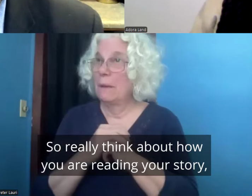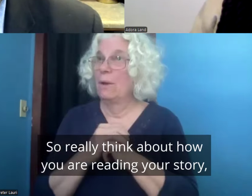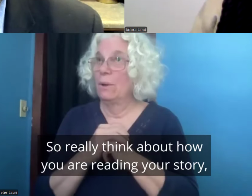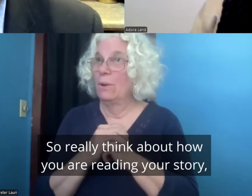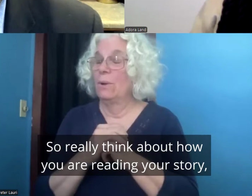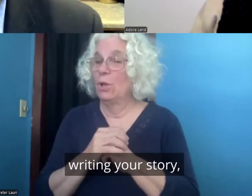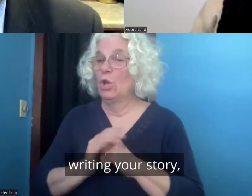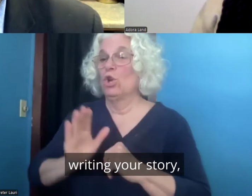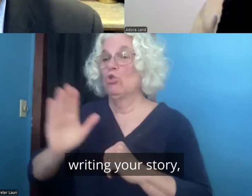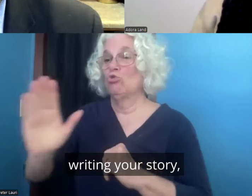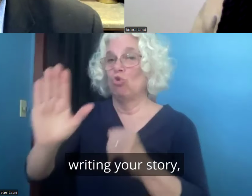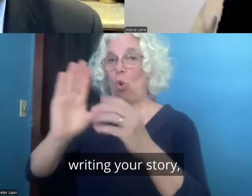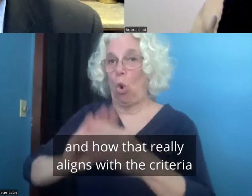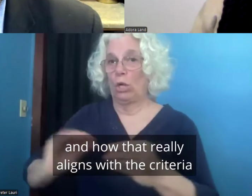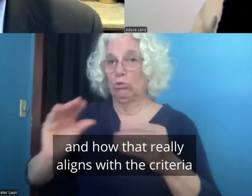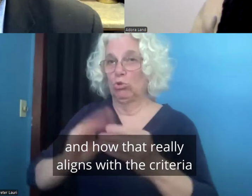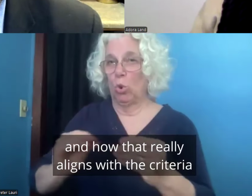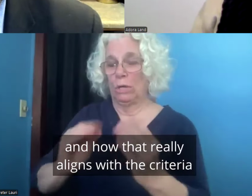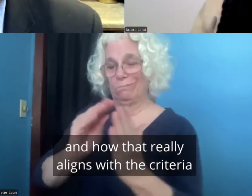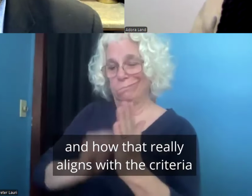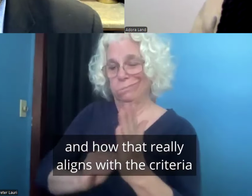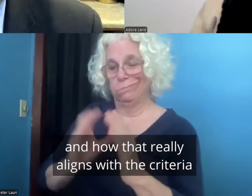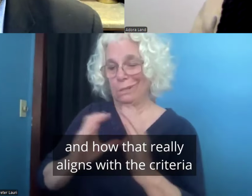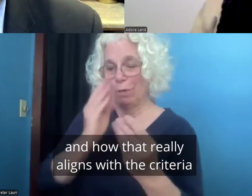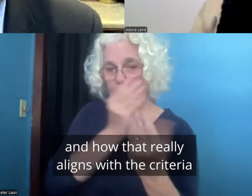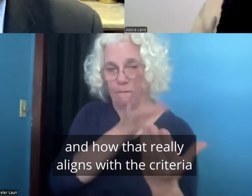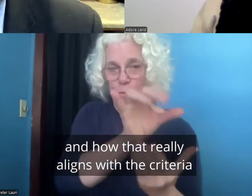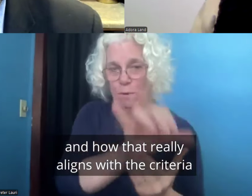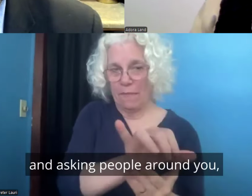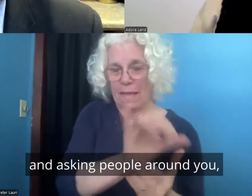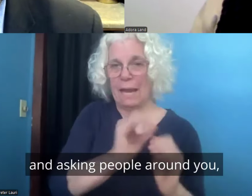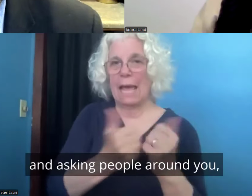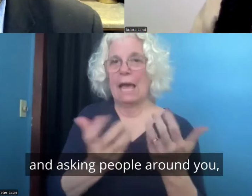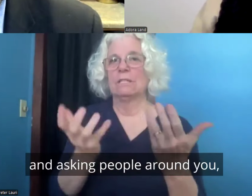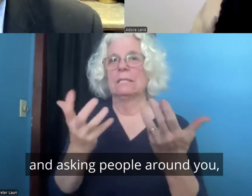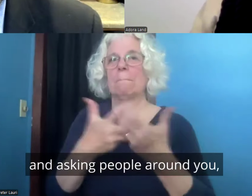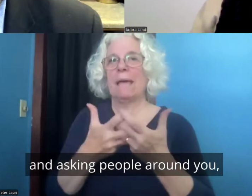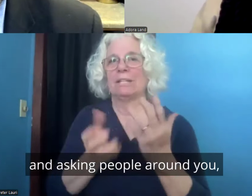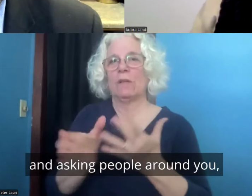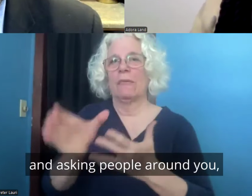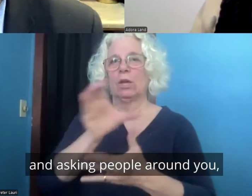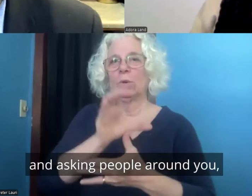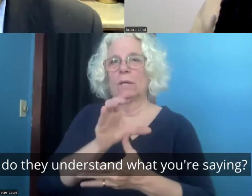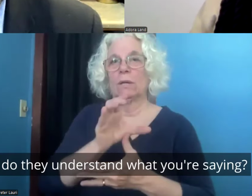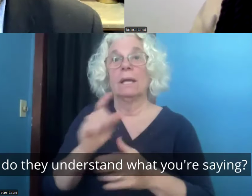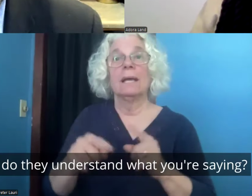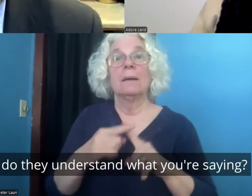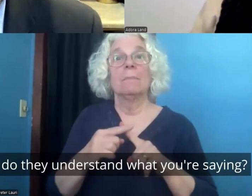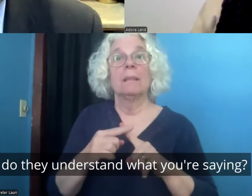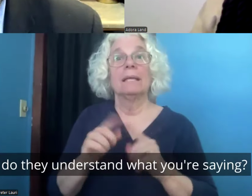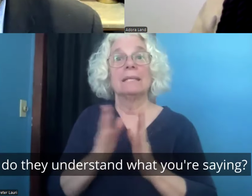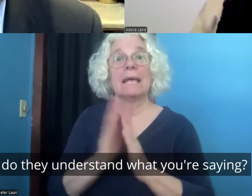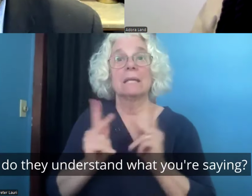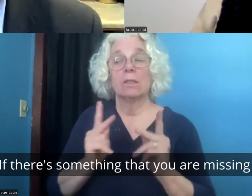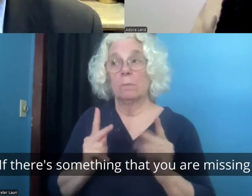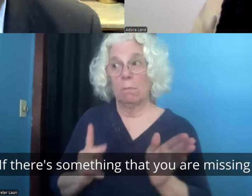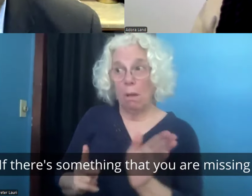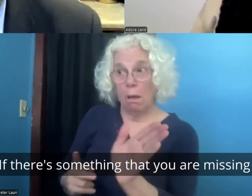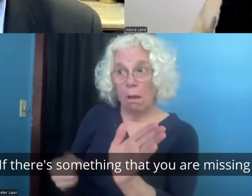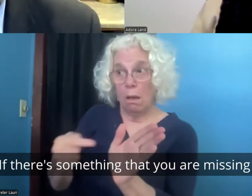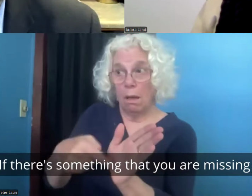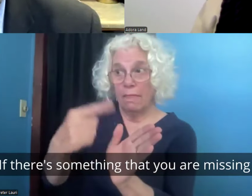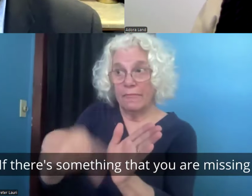your story, writing your story, and how that really aligns with the criteria, and asking people around you, do they understand what you're saying? Is